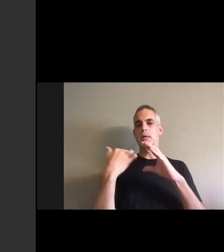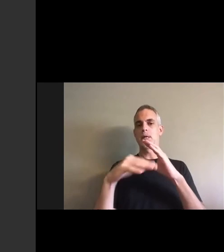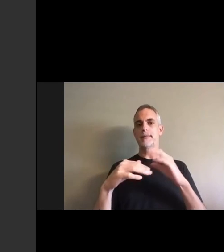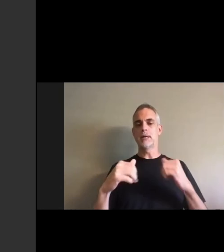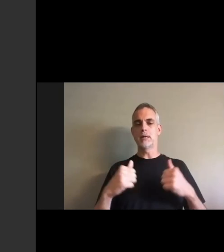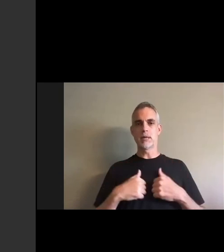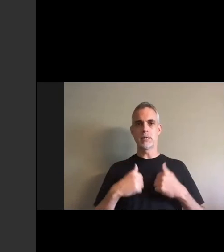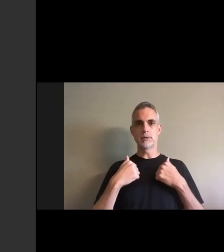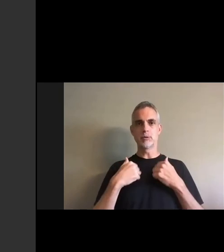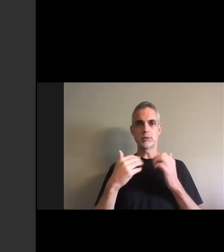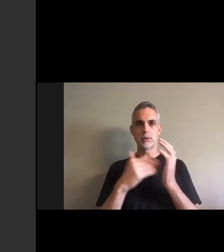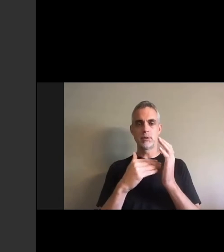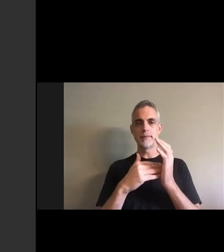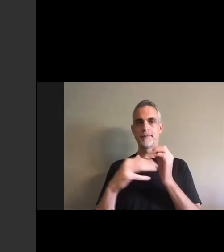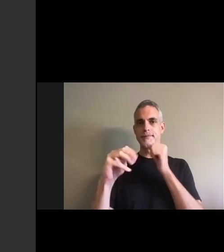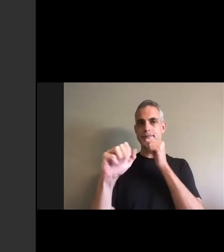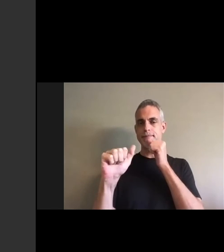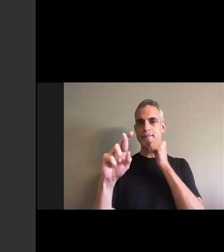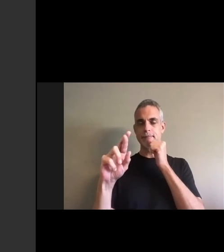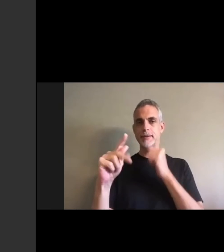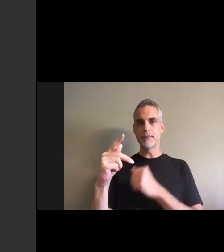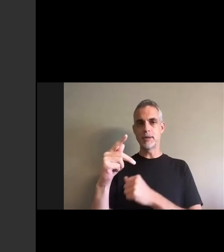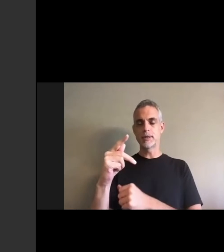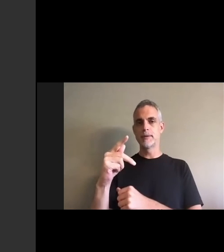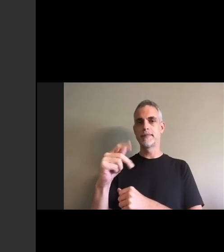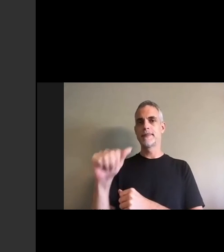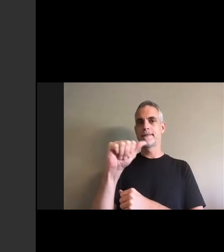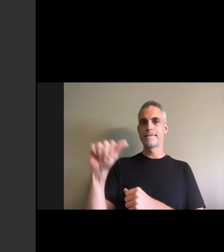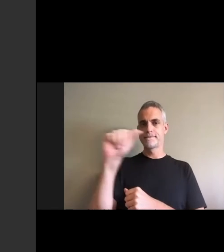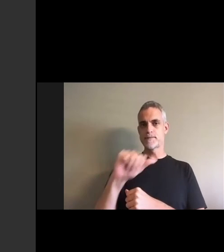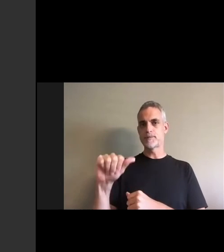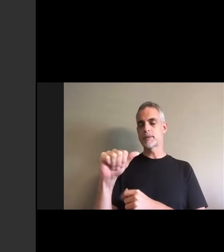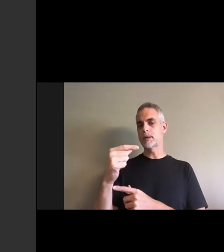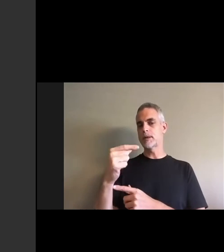inclusion specialist, and you can email me at